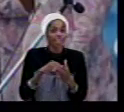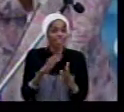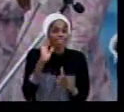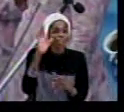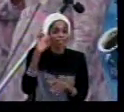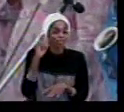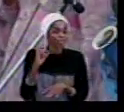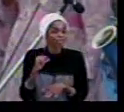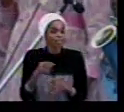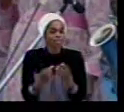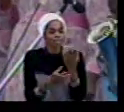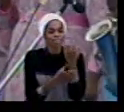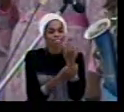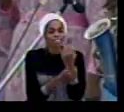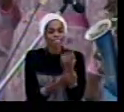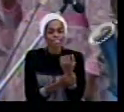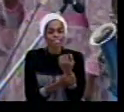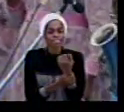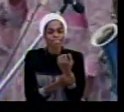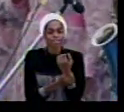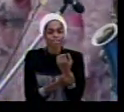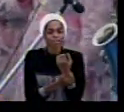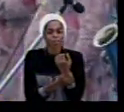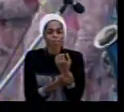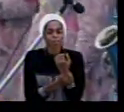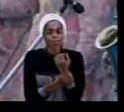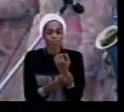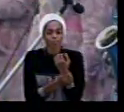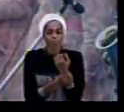Señor. Hallelujah.